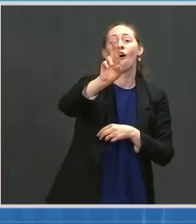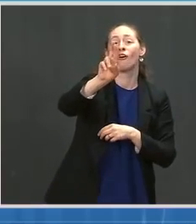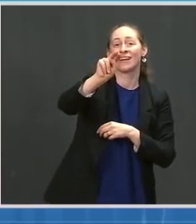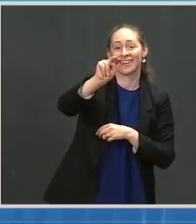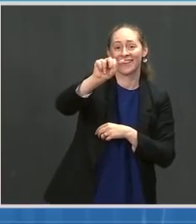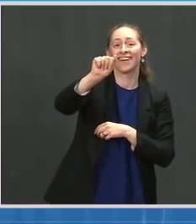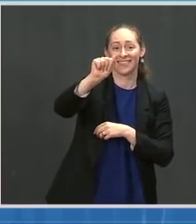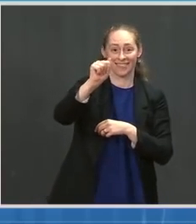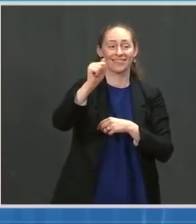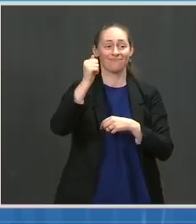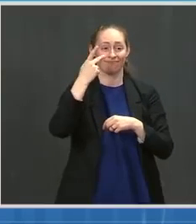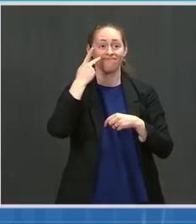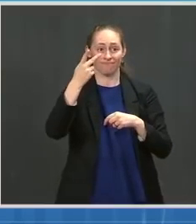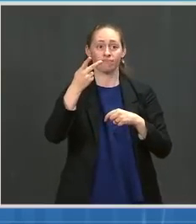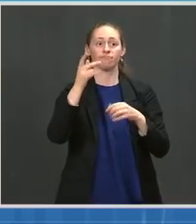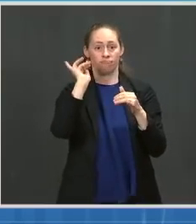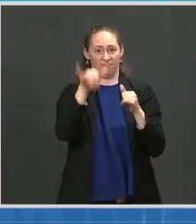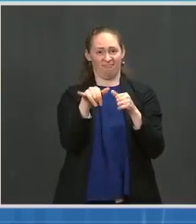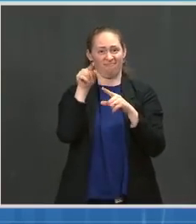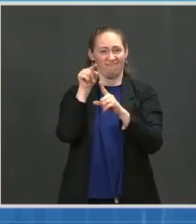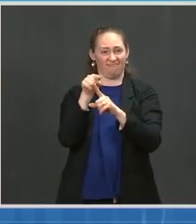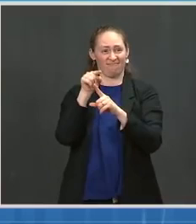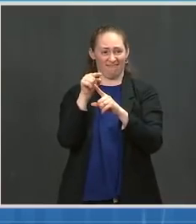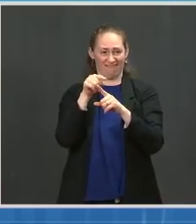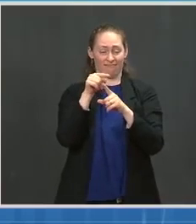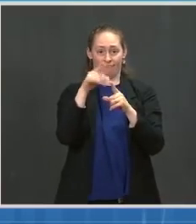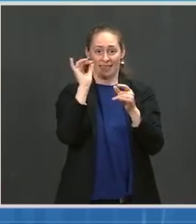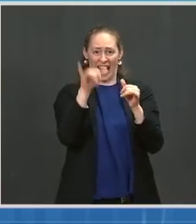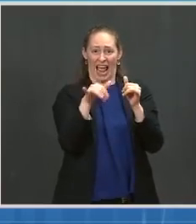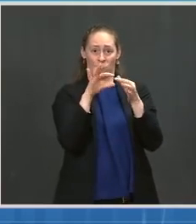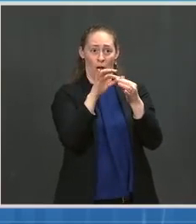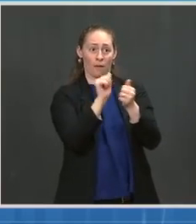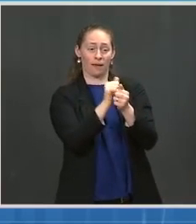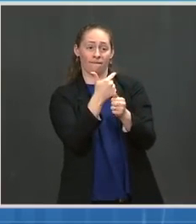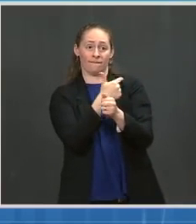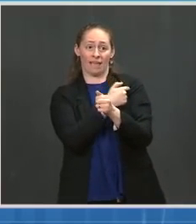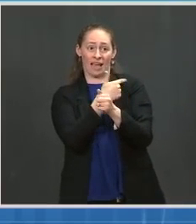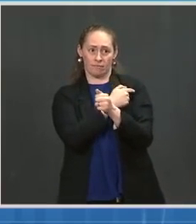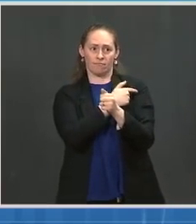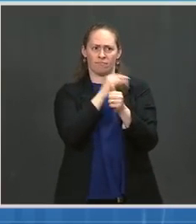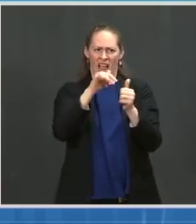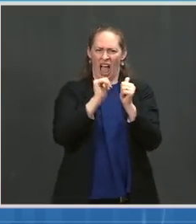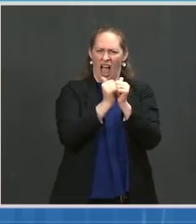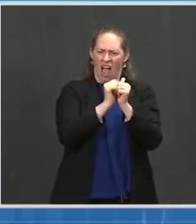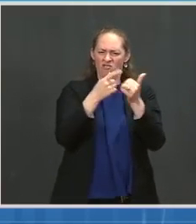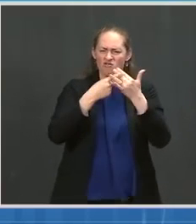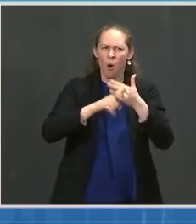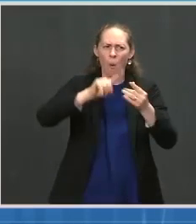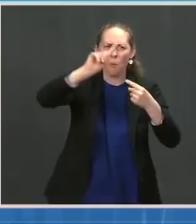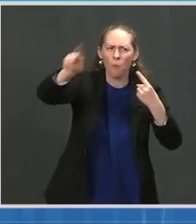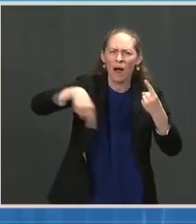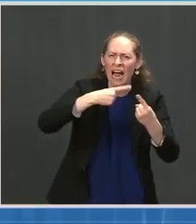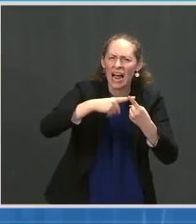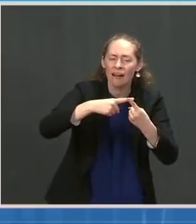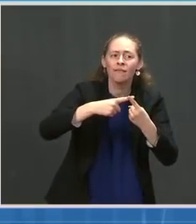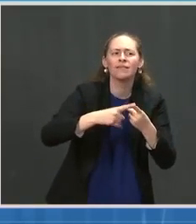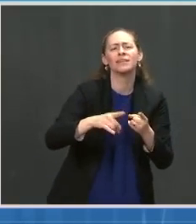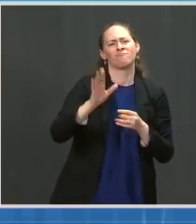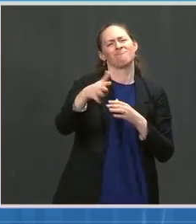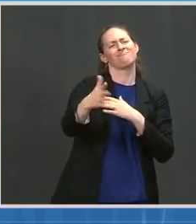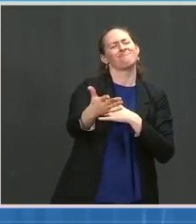With regard to the mRNA vaccine, this work started a decade and a half ago when